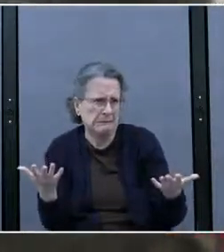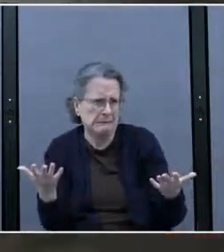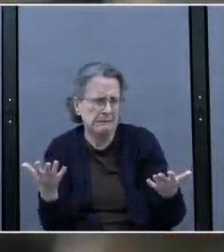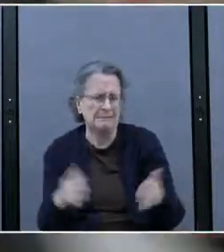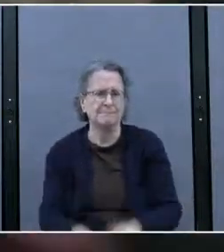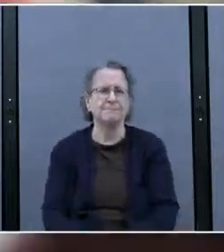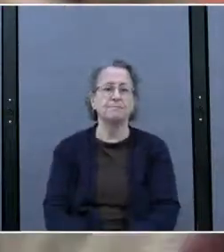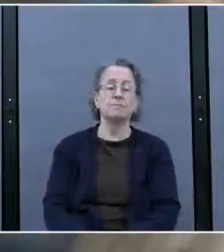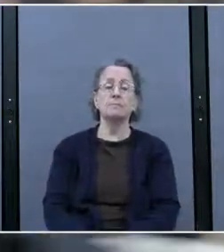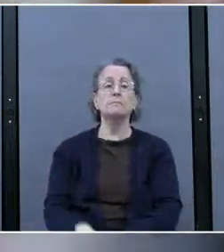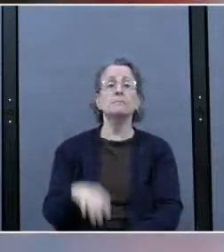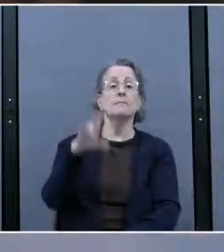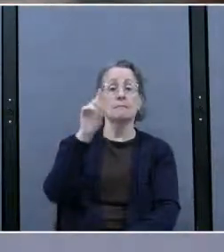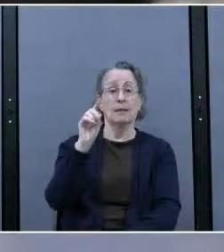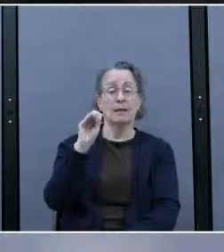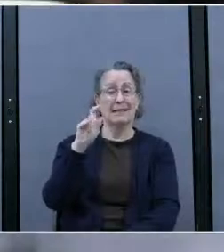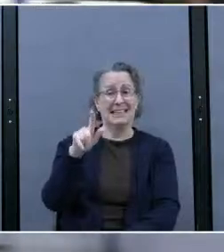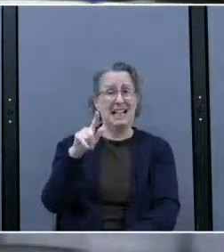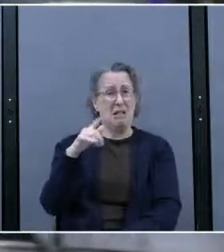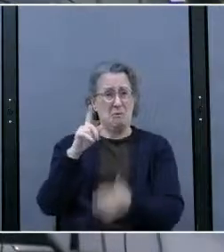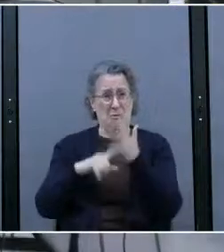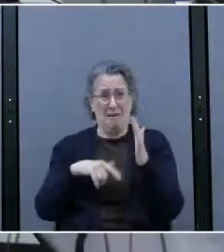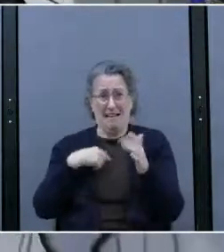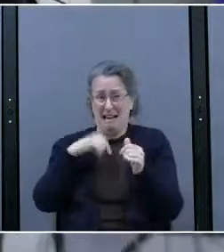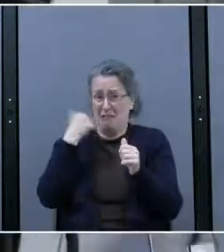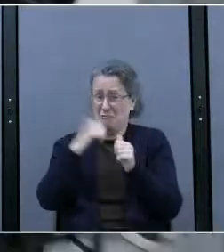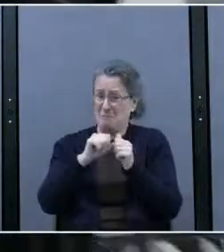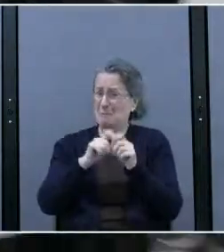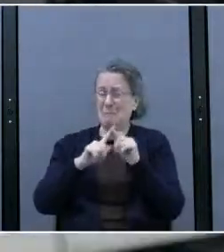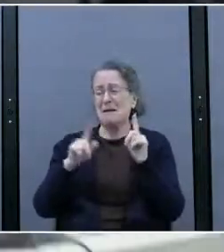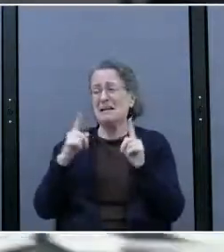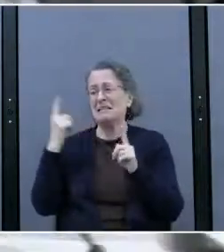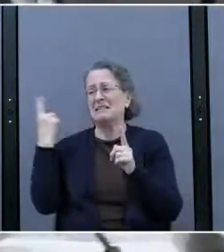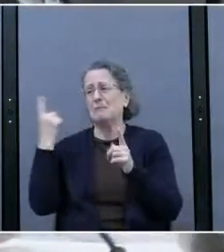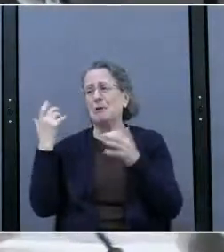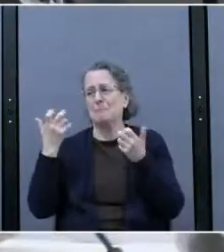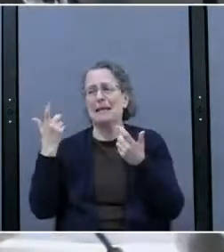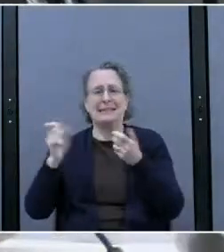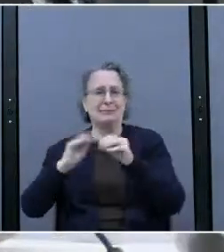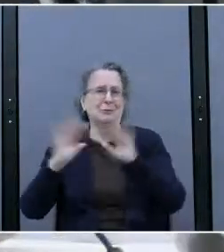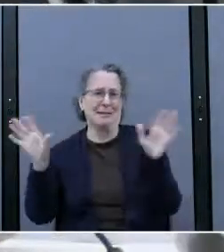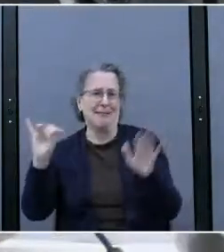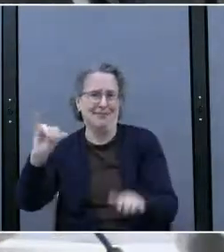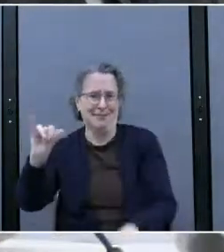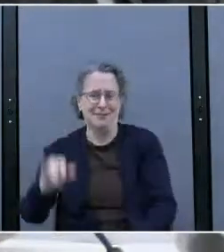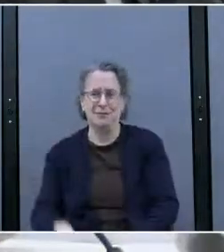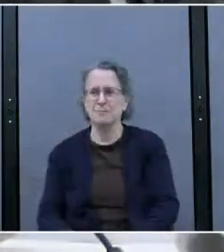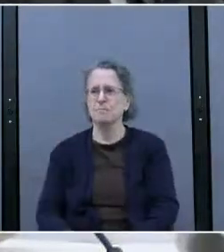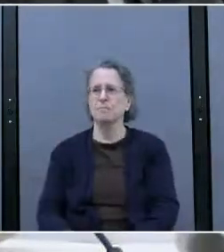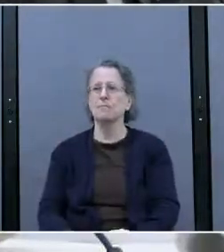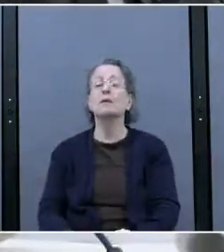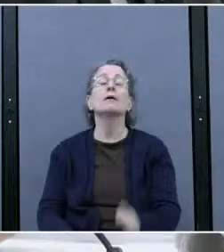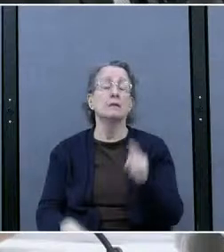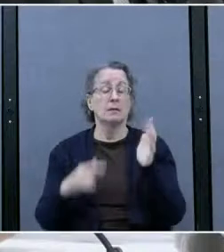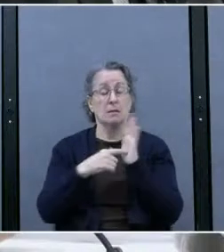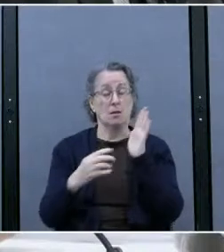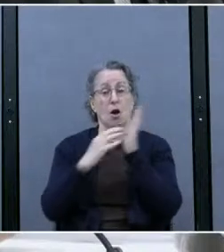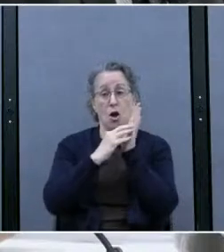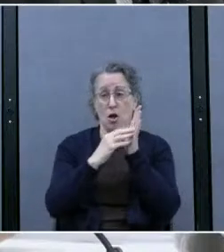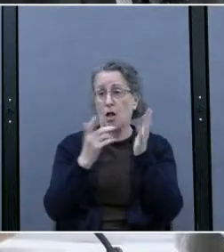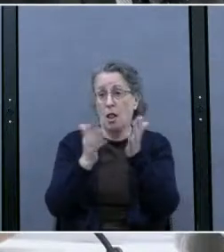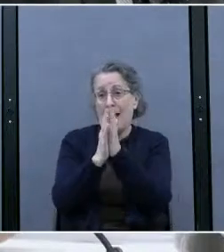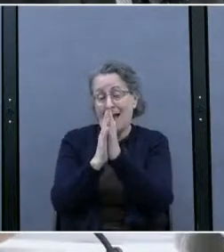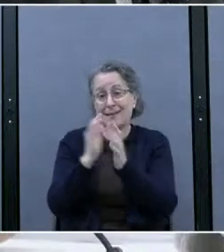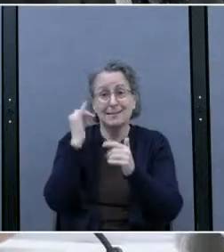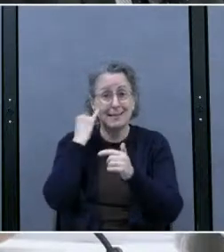can tell you what my memory is, and then process-wise, we might need to get some help. So this is an article about whether we'll raise and appropriate